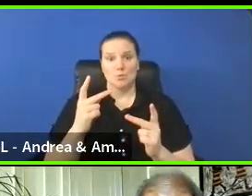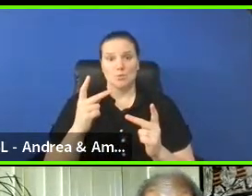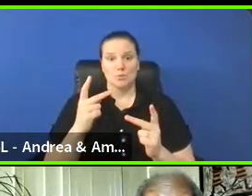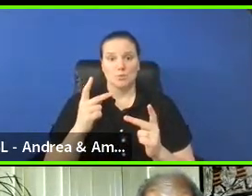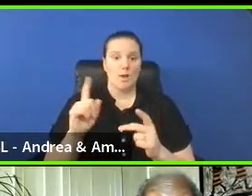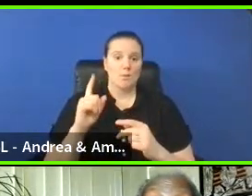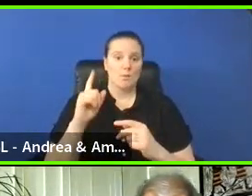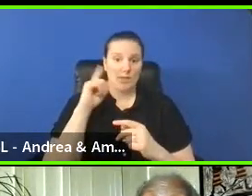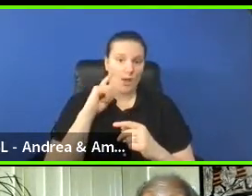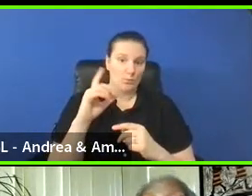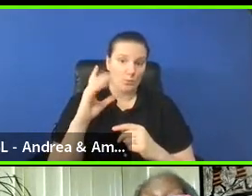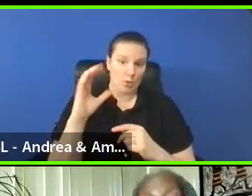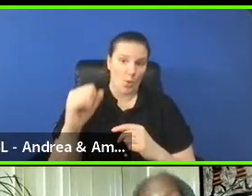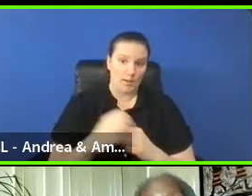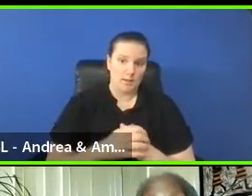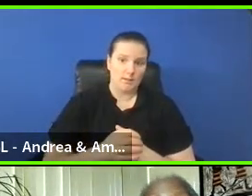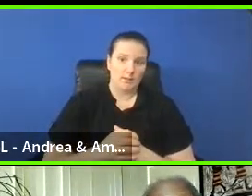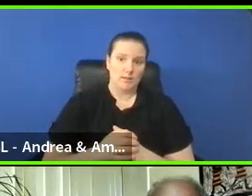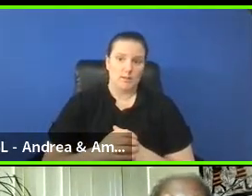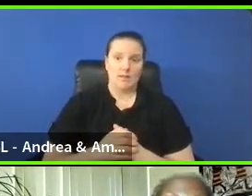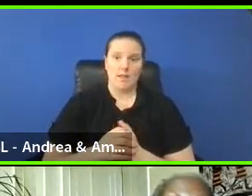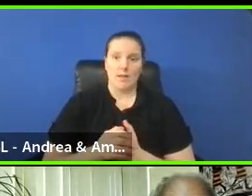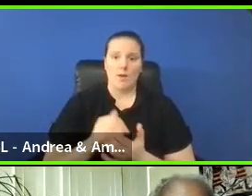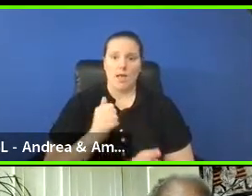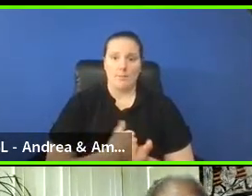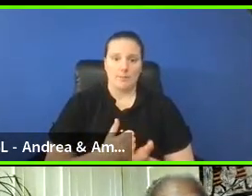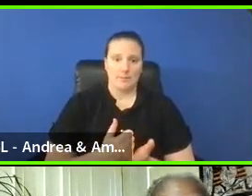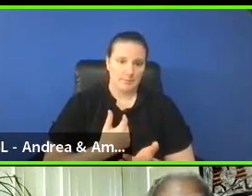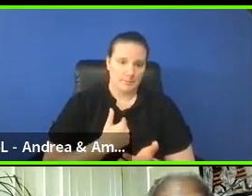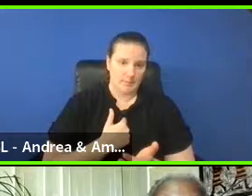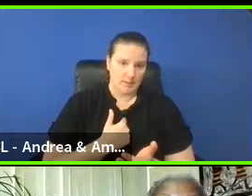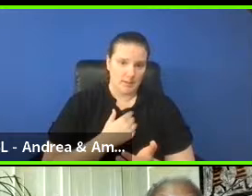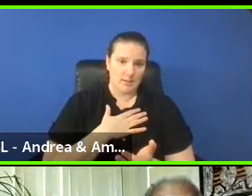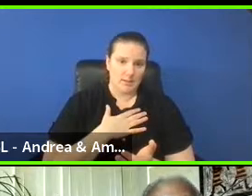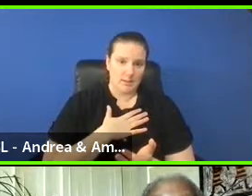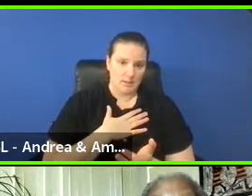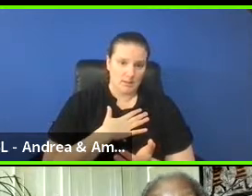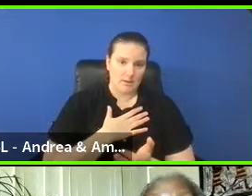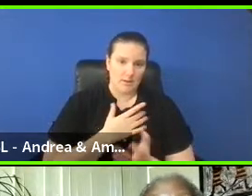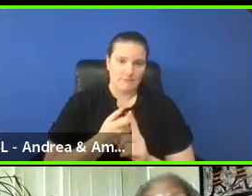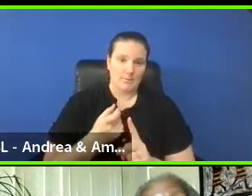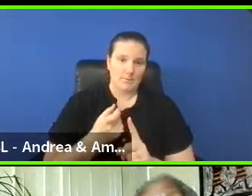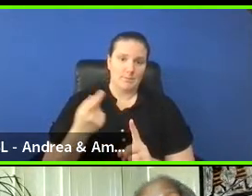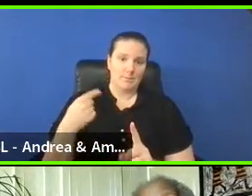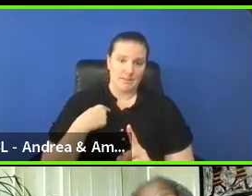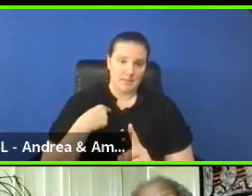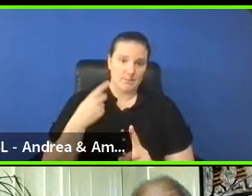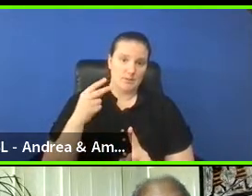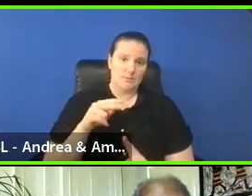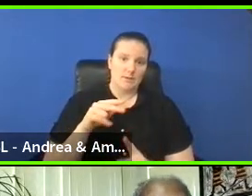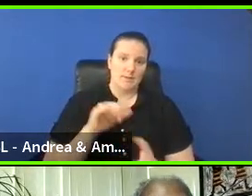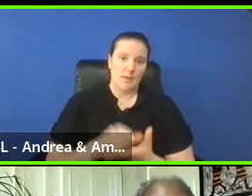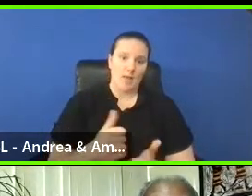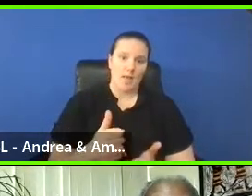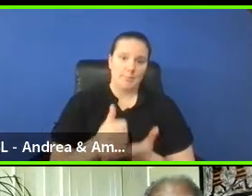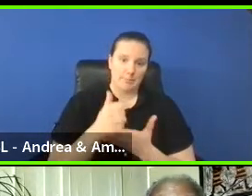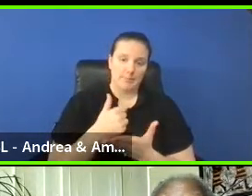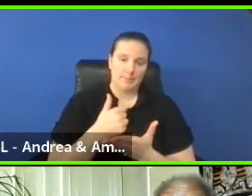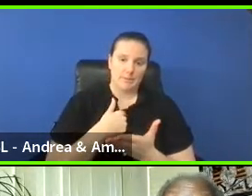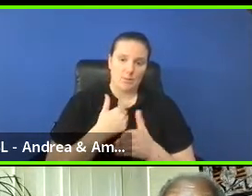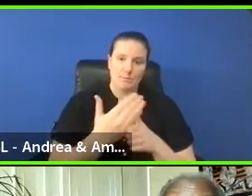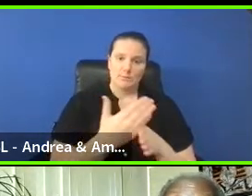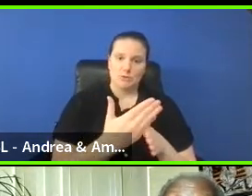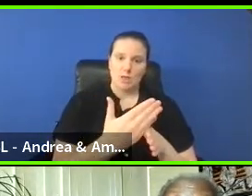going. Because it's going to help me. Let me just speak from a me perspective. It will help me as I'm actually sharing with